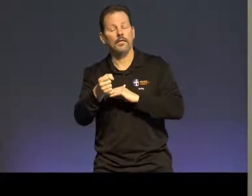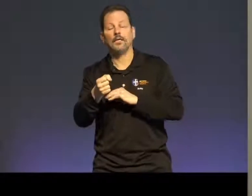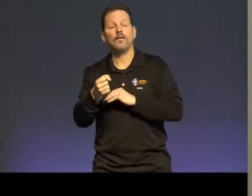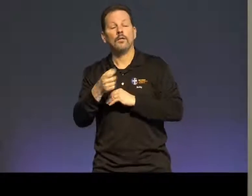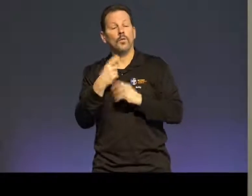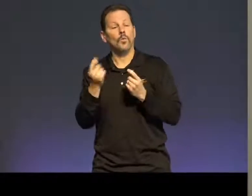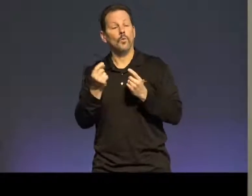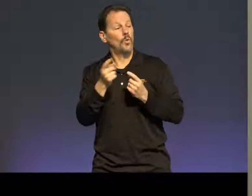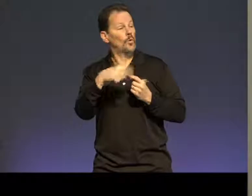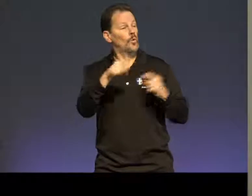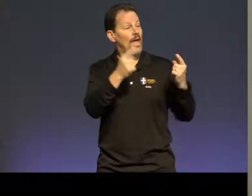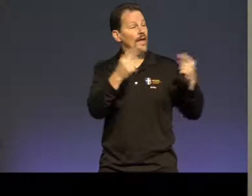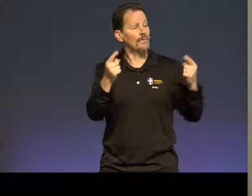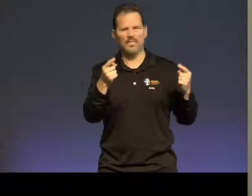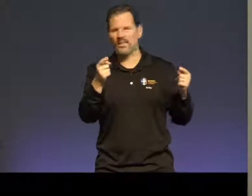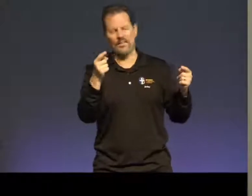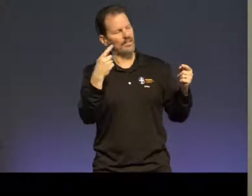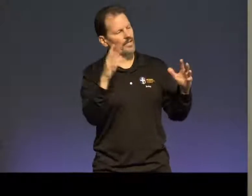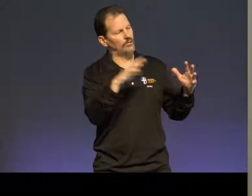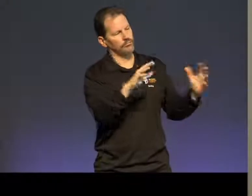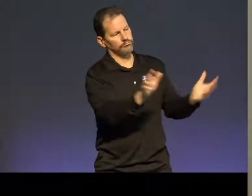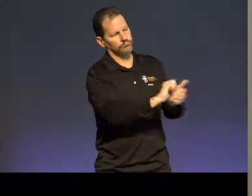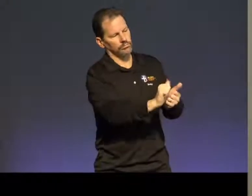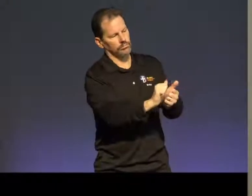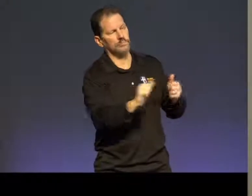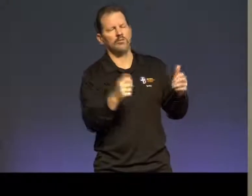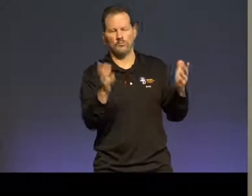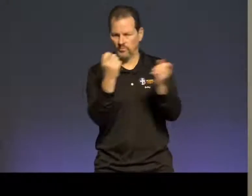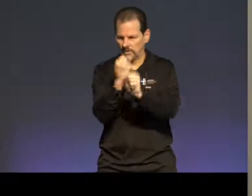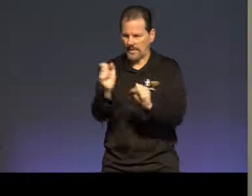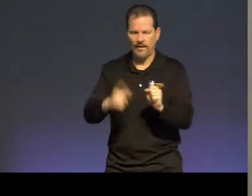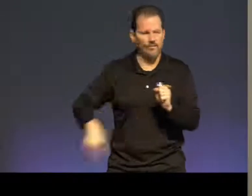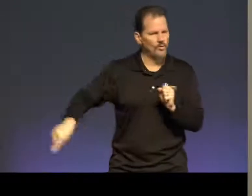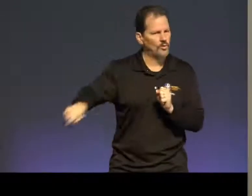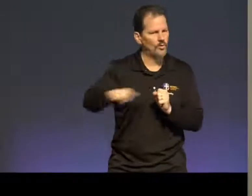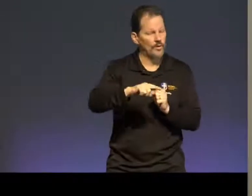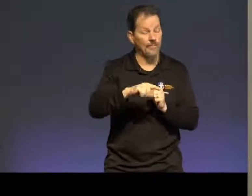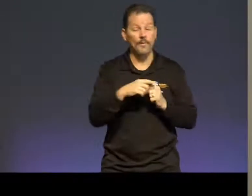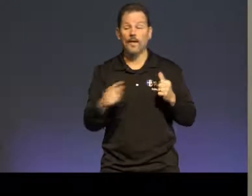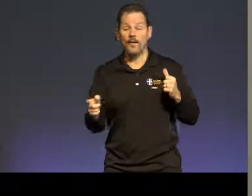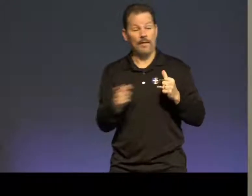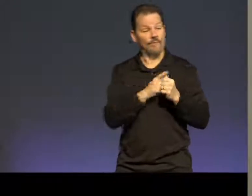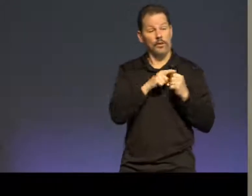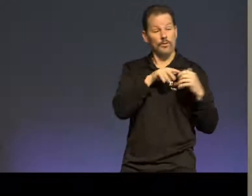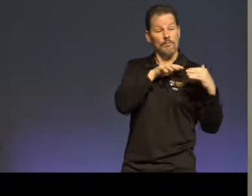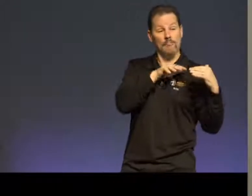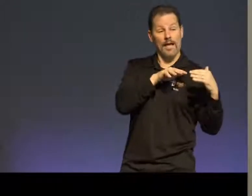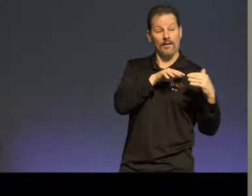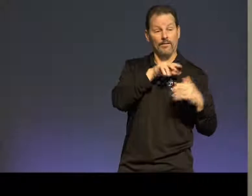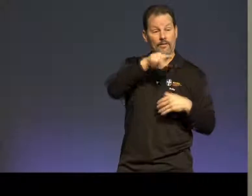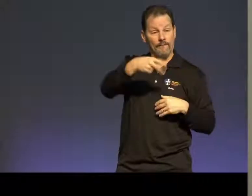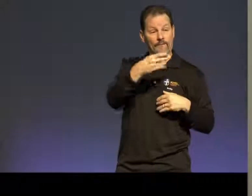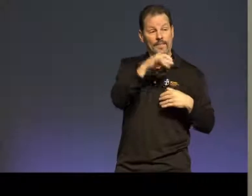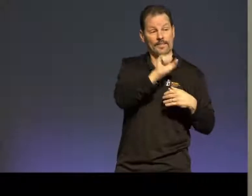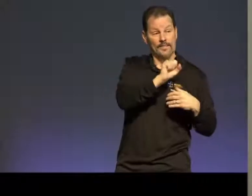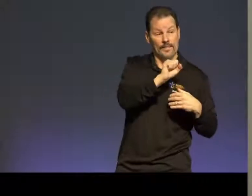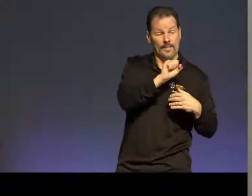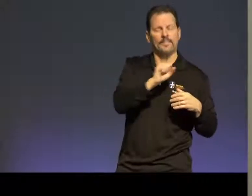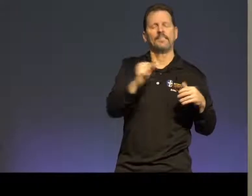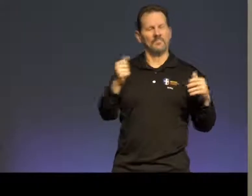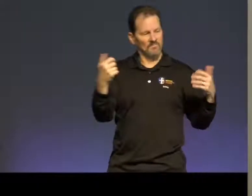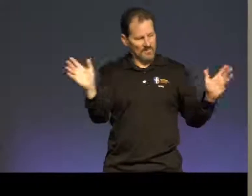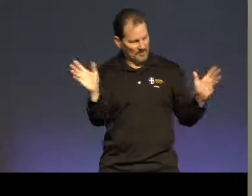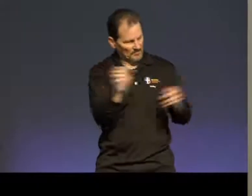them at least once with the Ammonites. He's now delivered them again from the first battle with the Philistines. But the first thing that they do when they see more